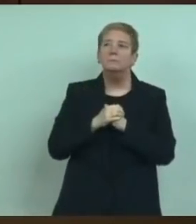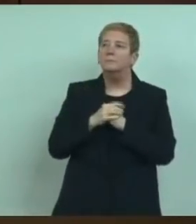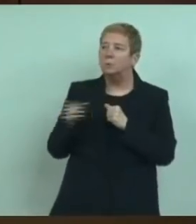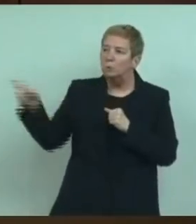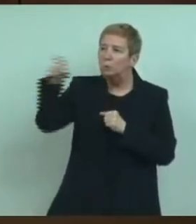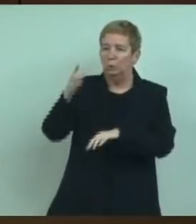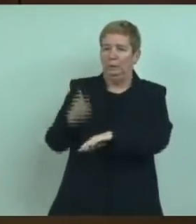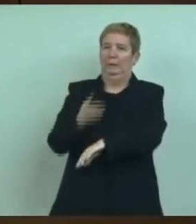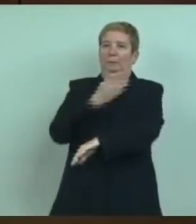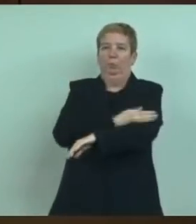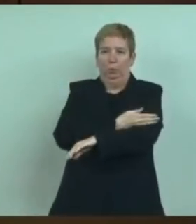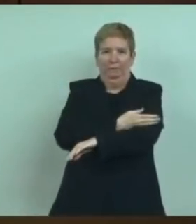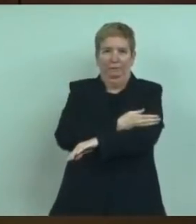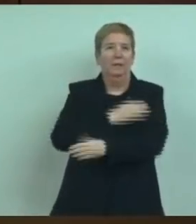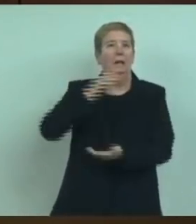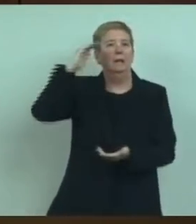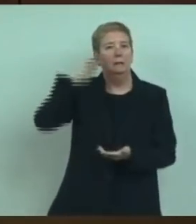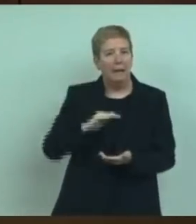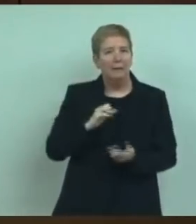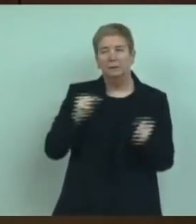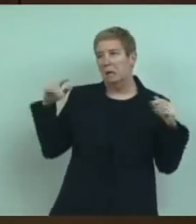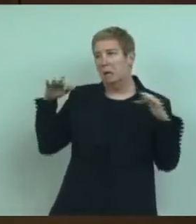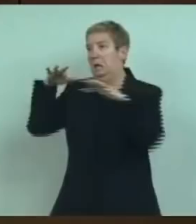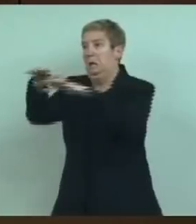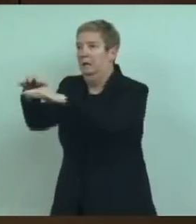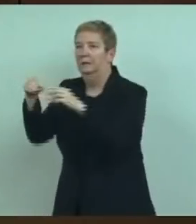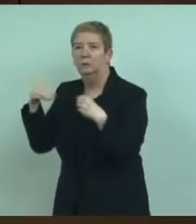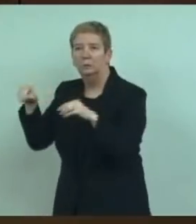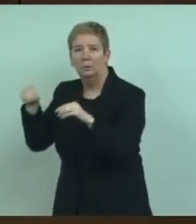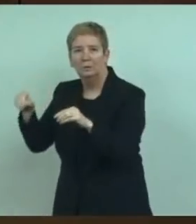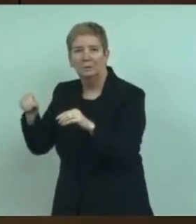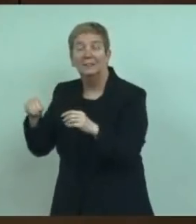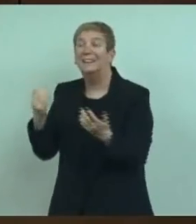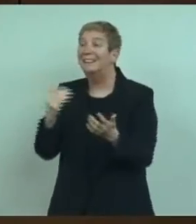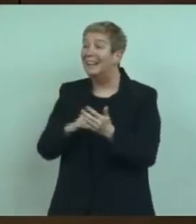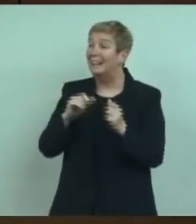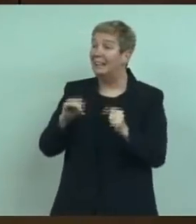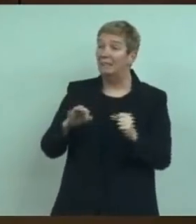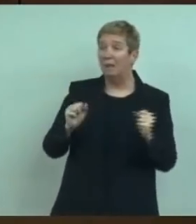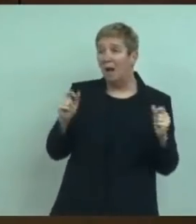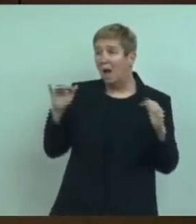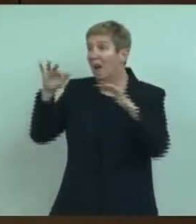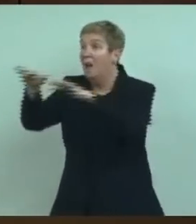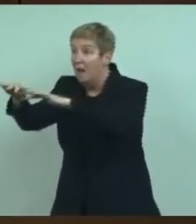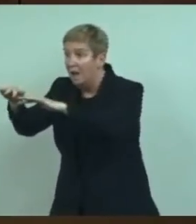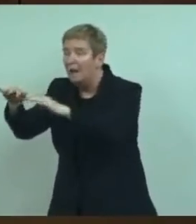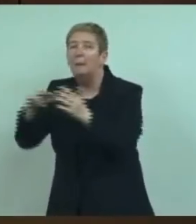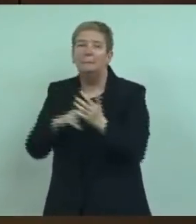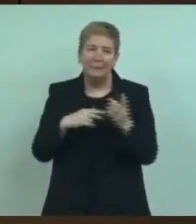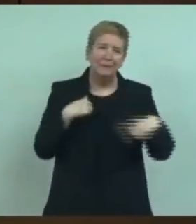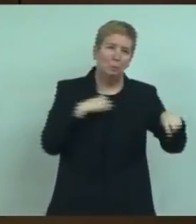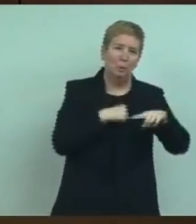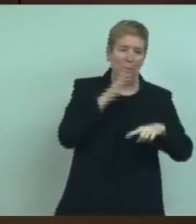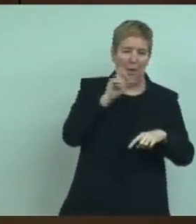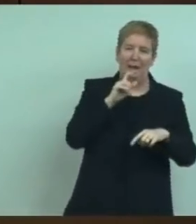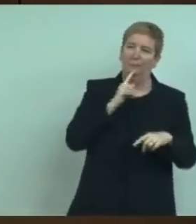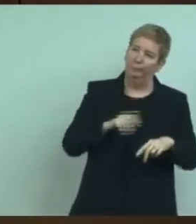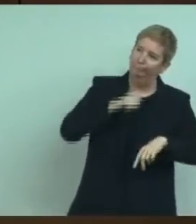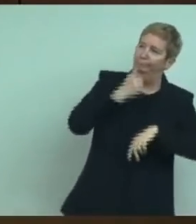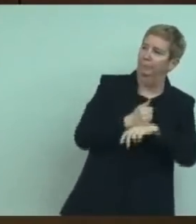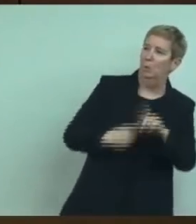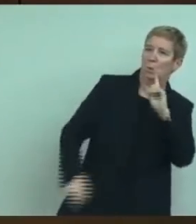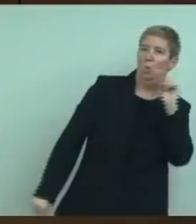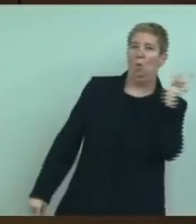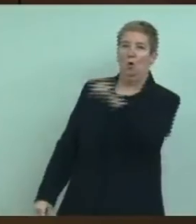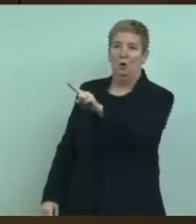better, because when you don't do better, it causes us to have an order requiring people to do it, and it